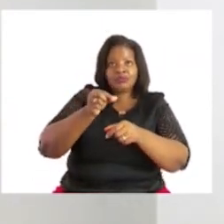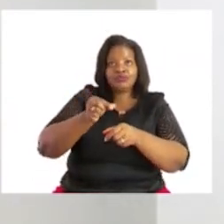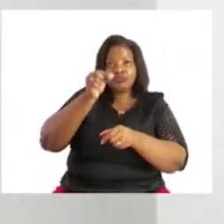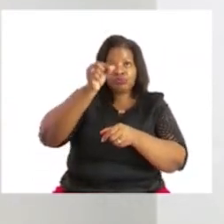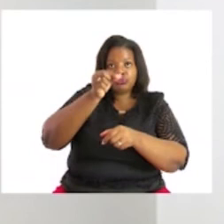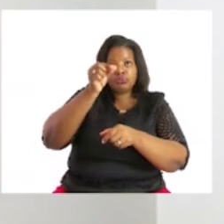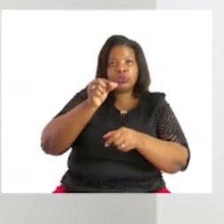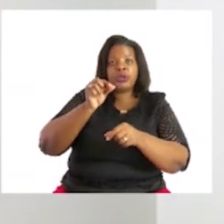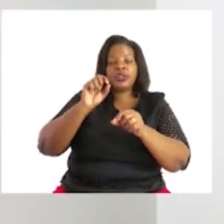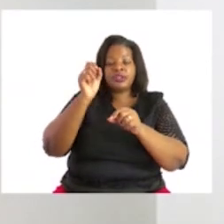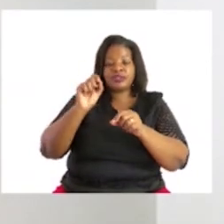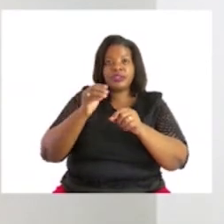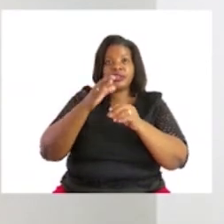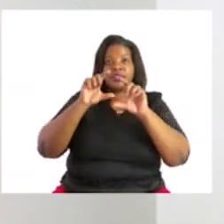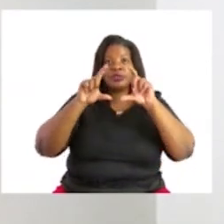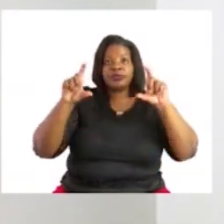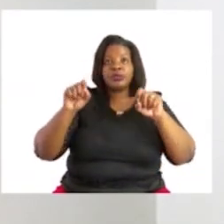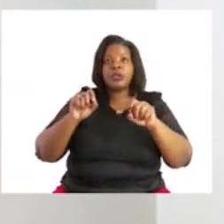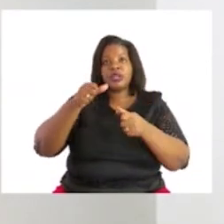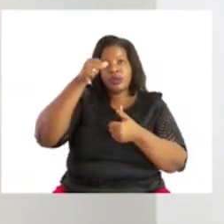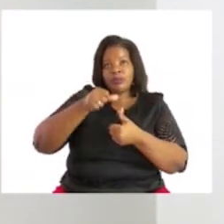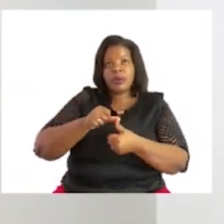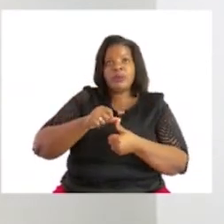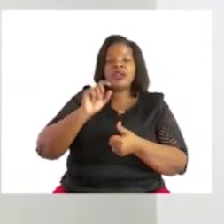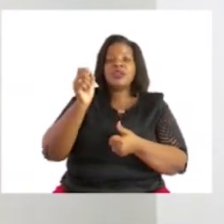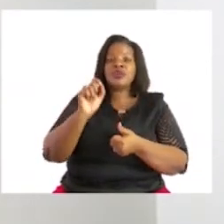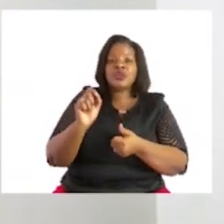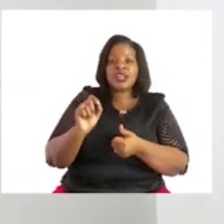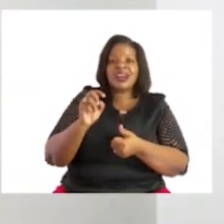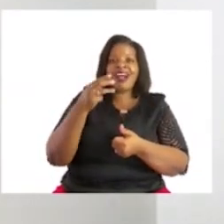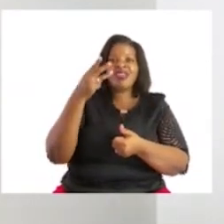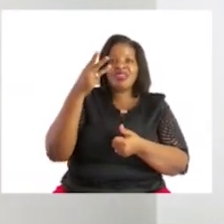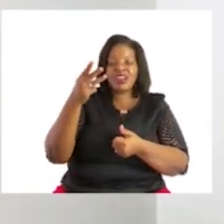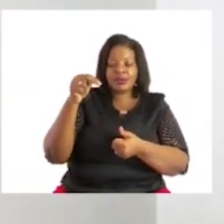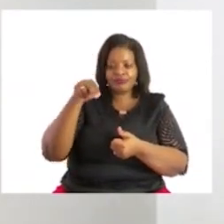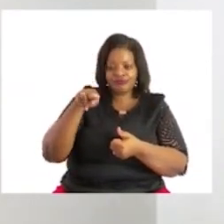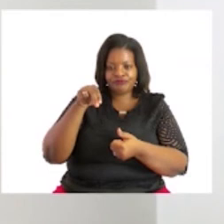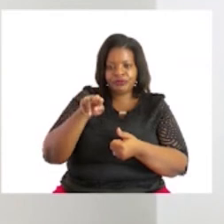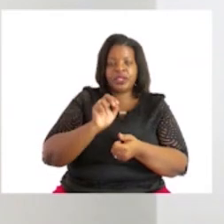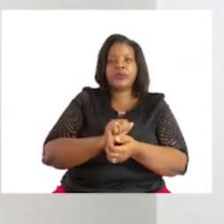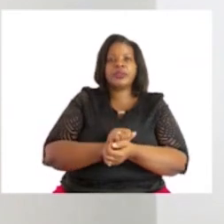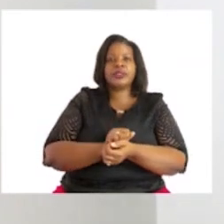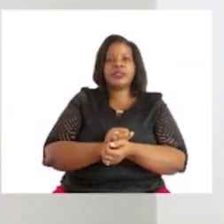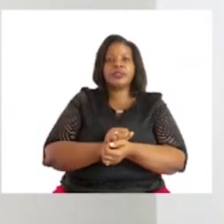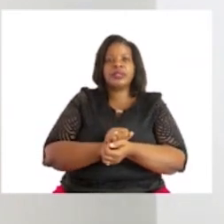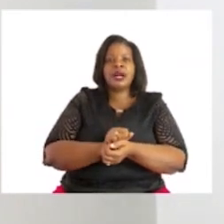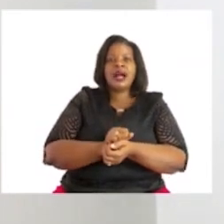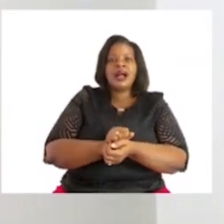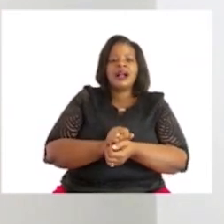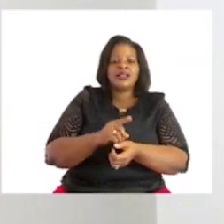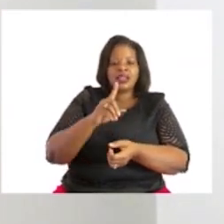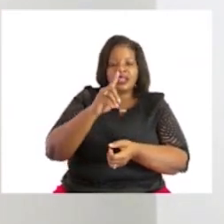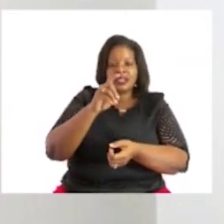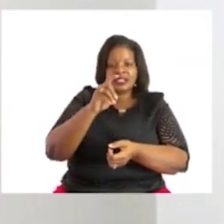remember you can write it this way, that a 3 start always with a unit. You go to the tens, the number